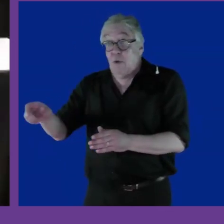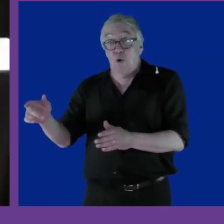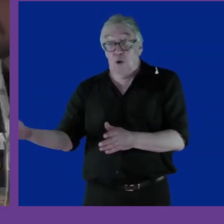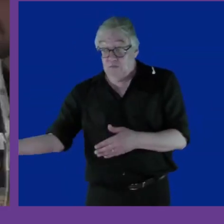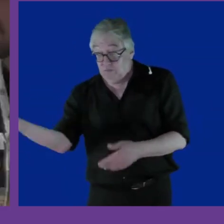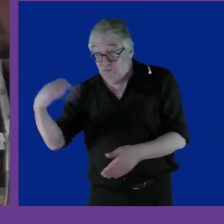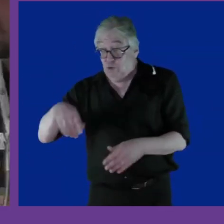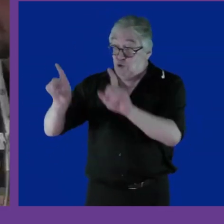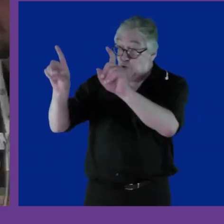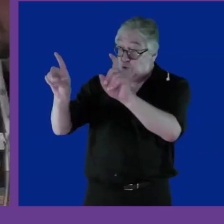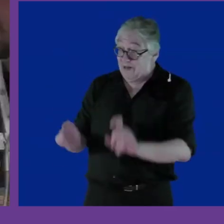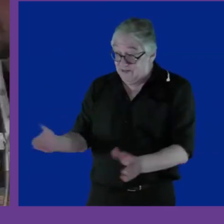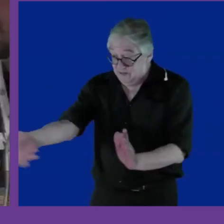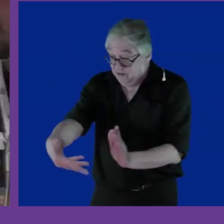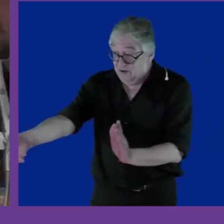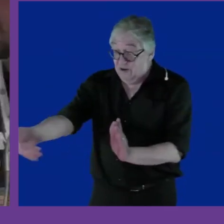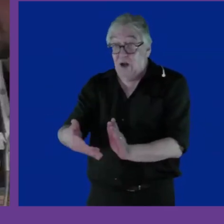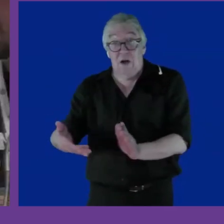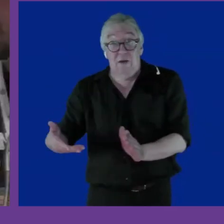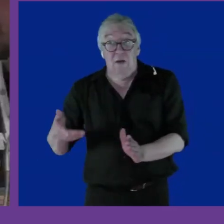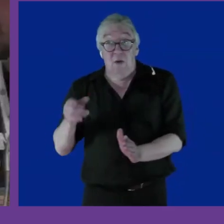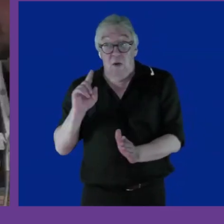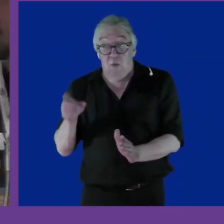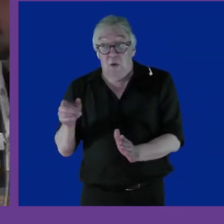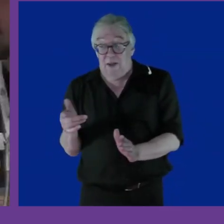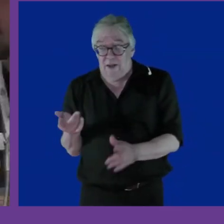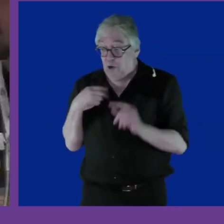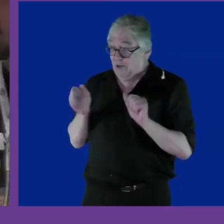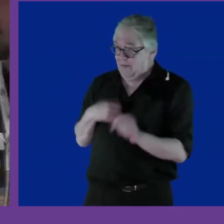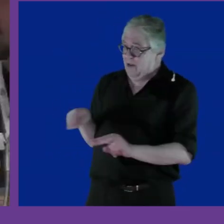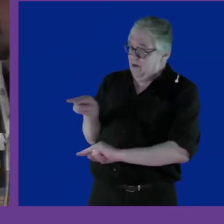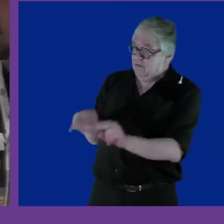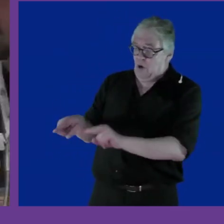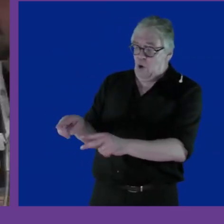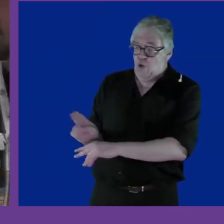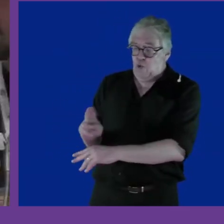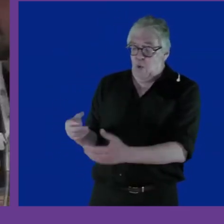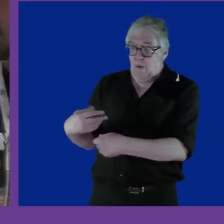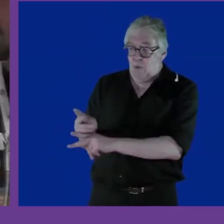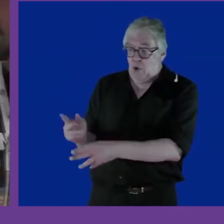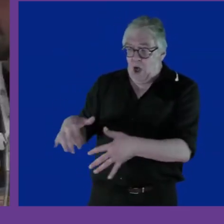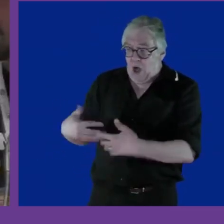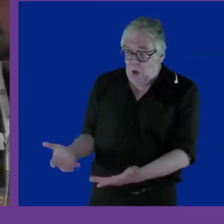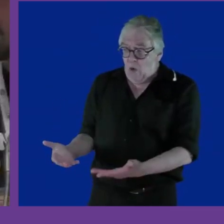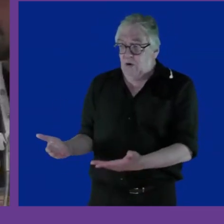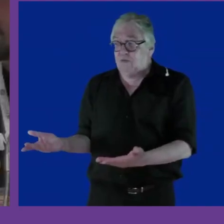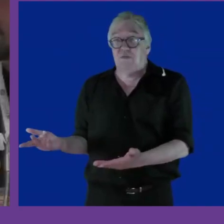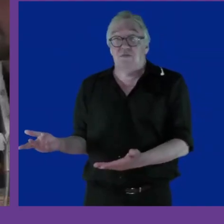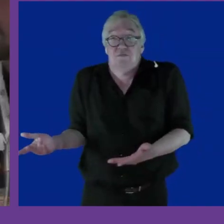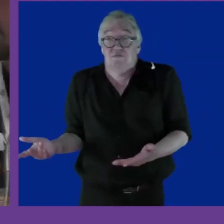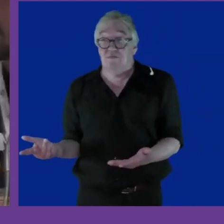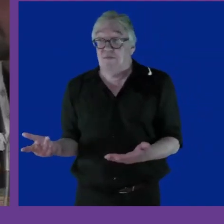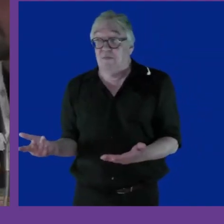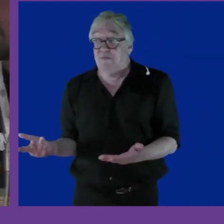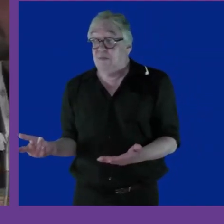idea on what people want and how do they interact with your product today. What is the process? What is the benefit of your